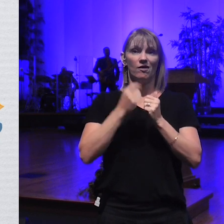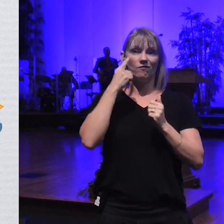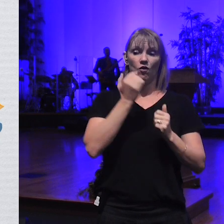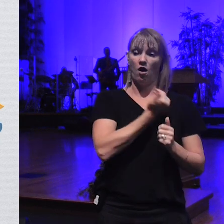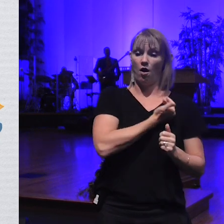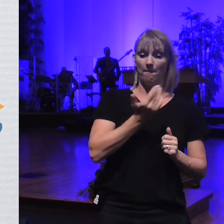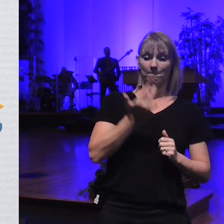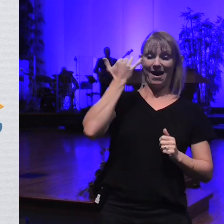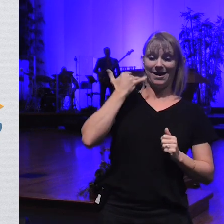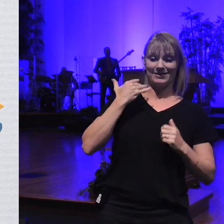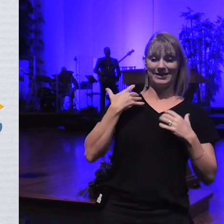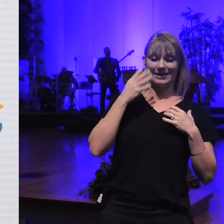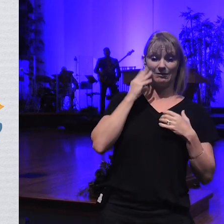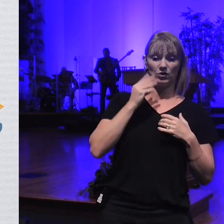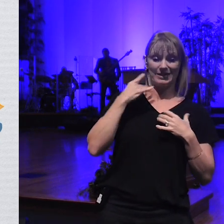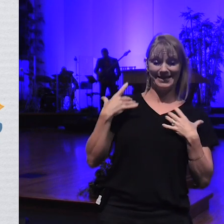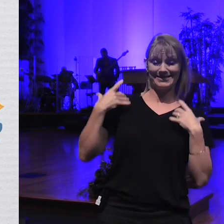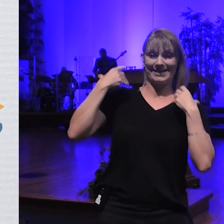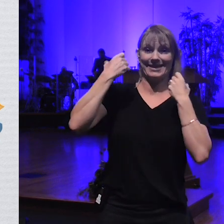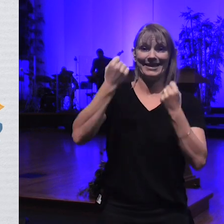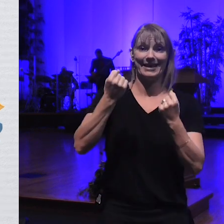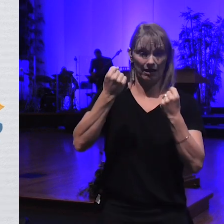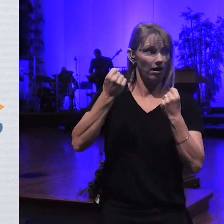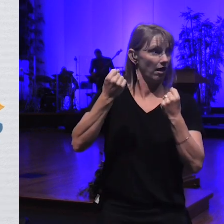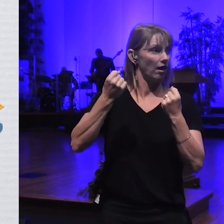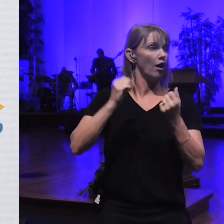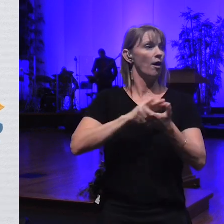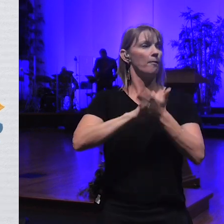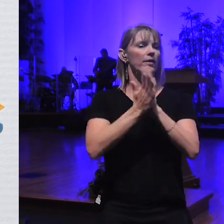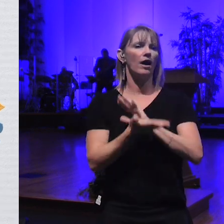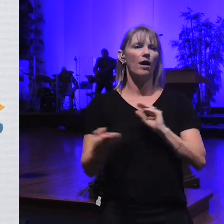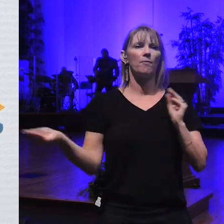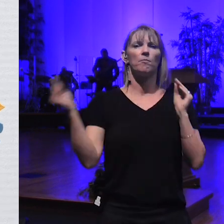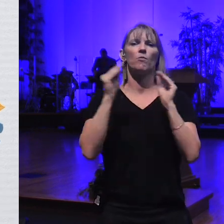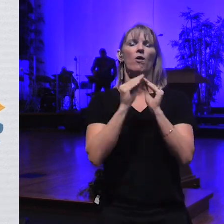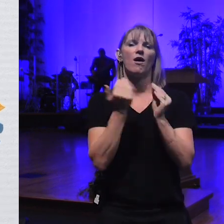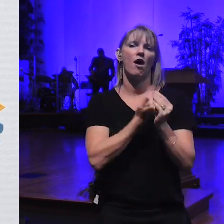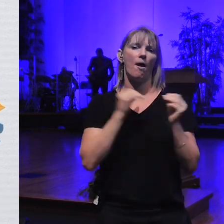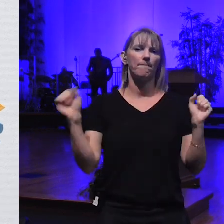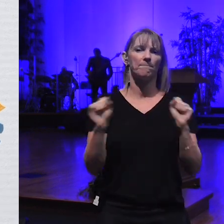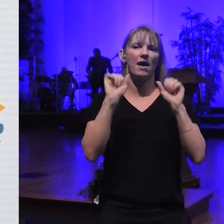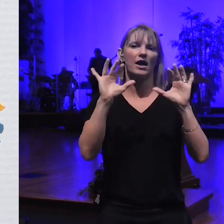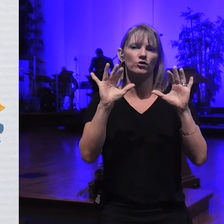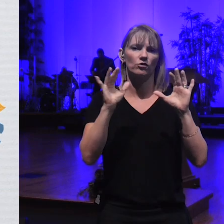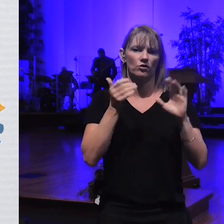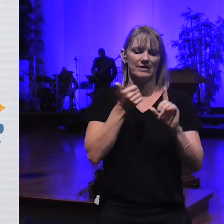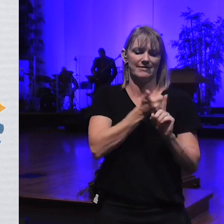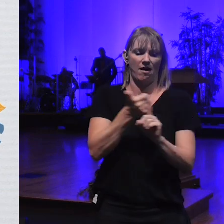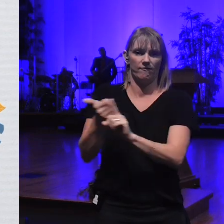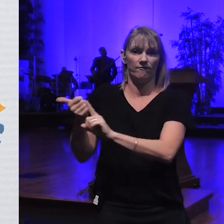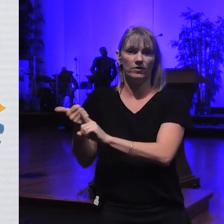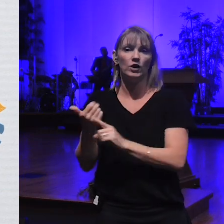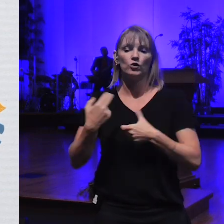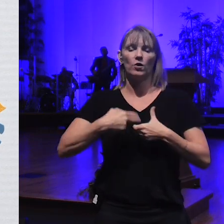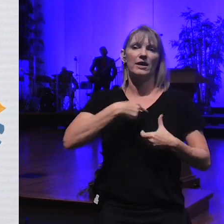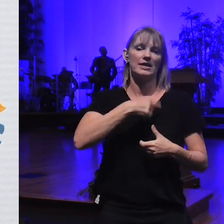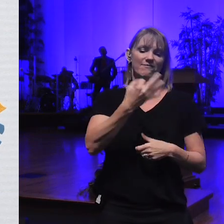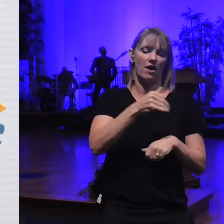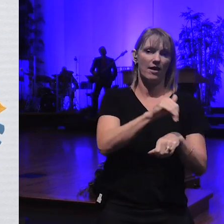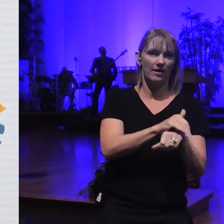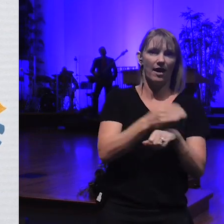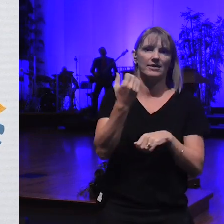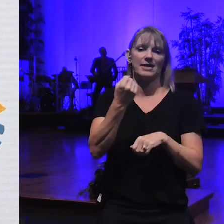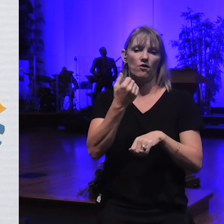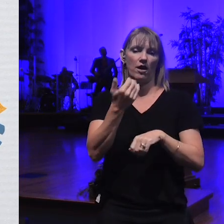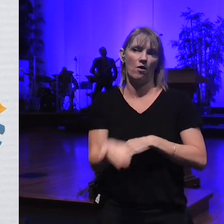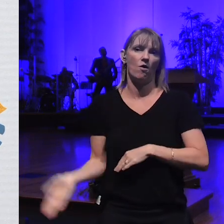our past experiences from our childhood and become more of our magical selves. Join us on Friday night and all